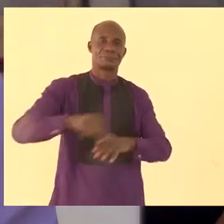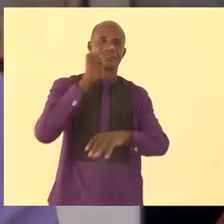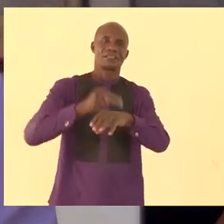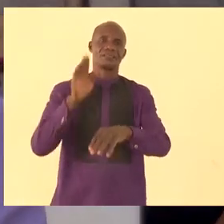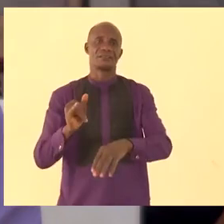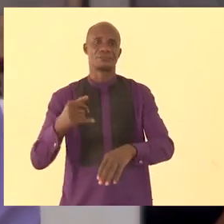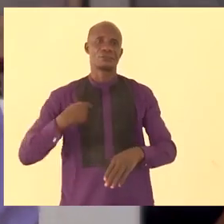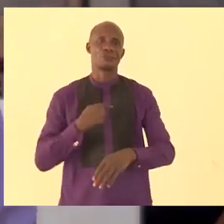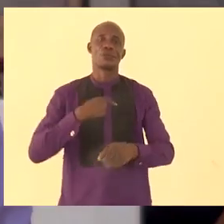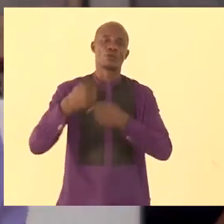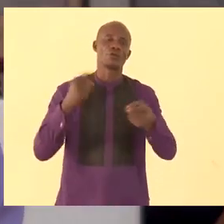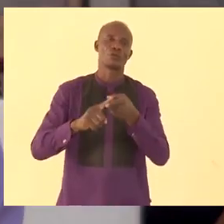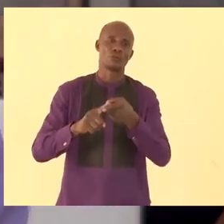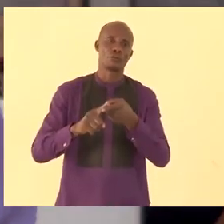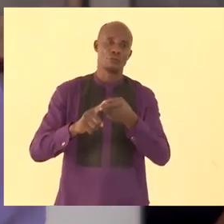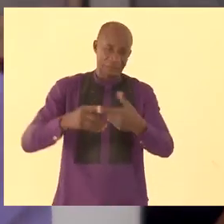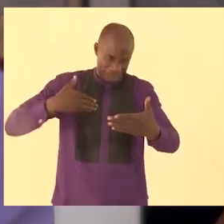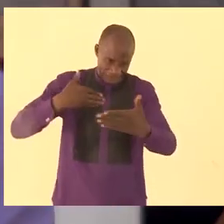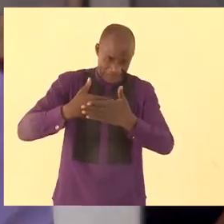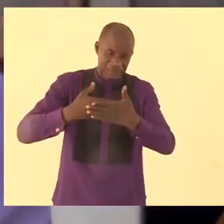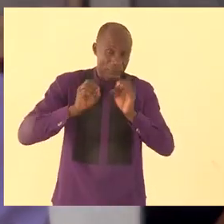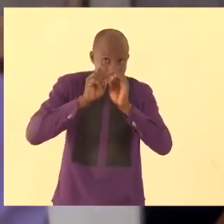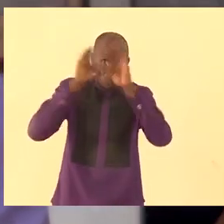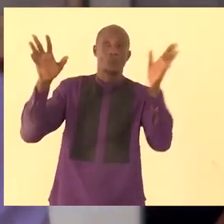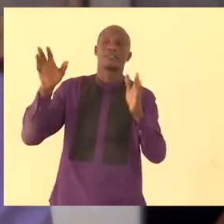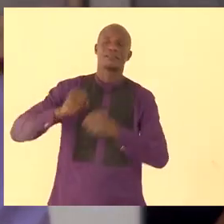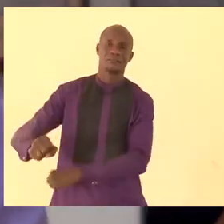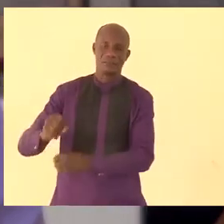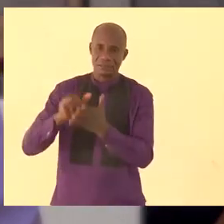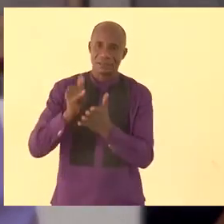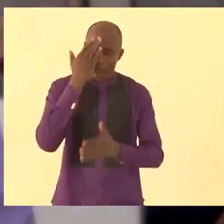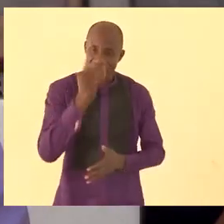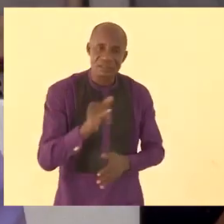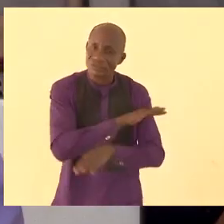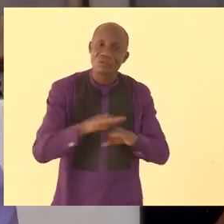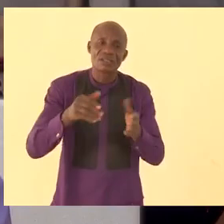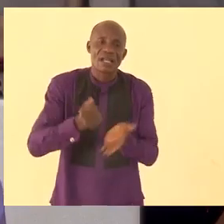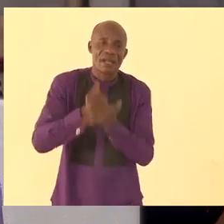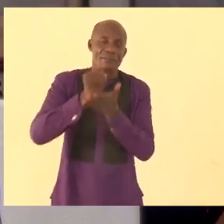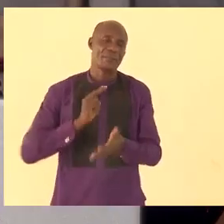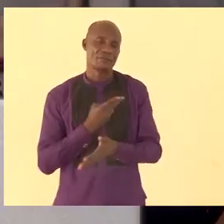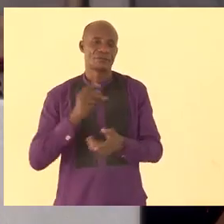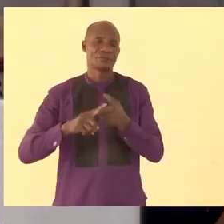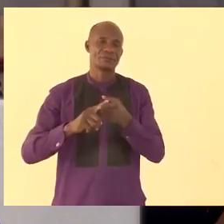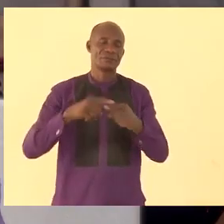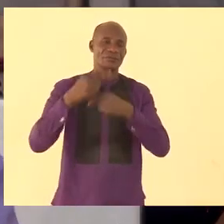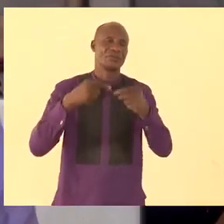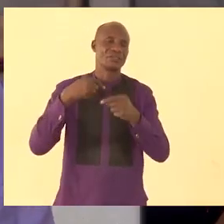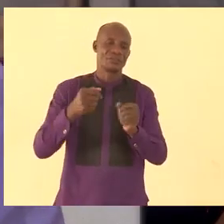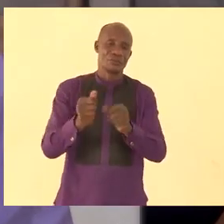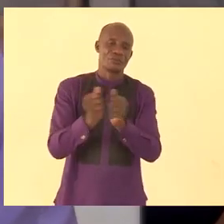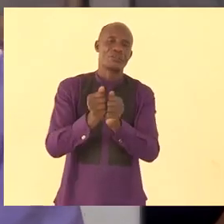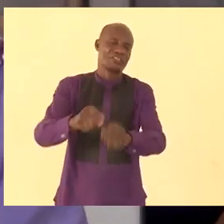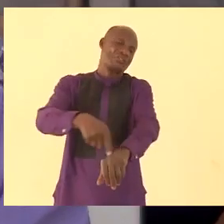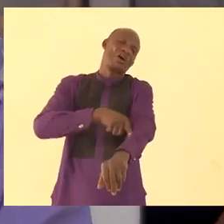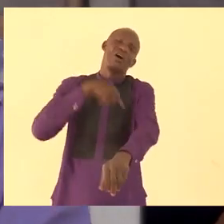Naturally, we'll be propelled towards the brighter side. That's why it doesn't help any of us to be going around with